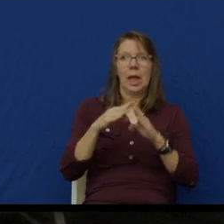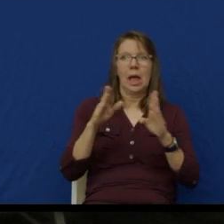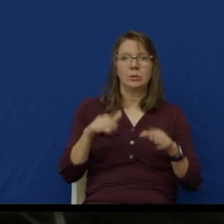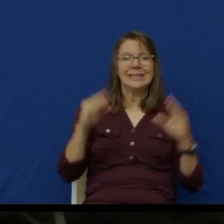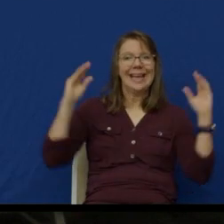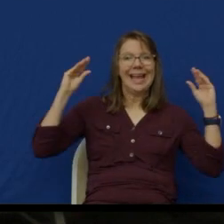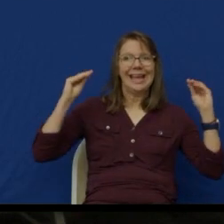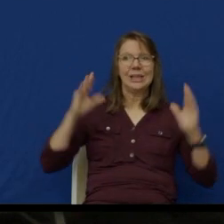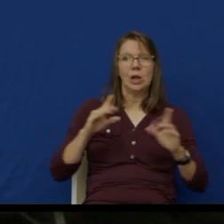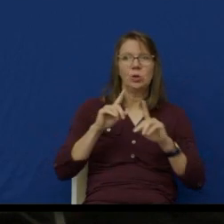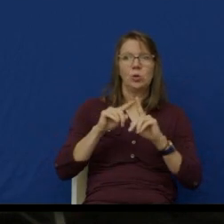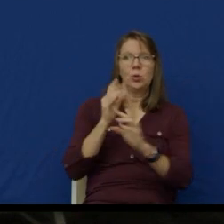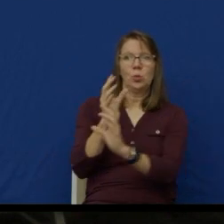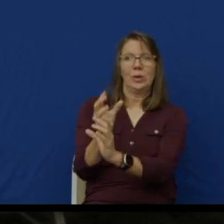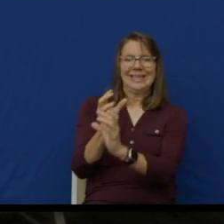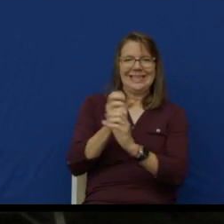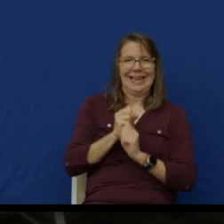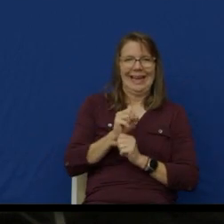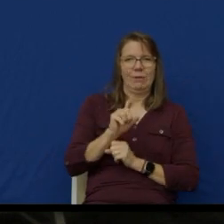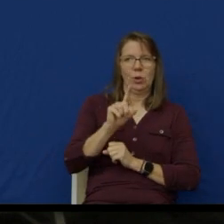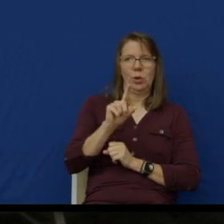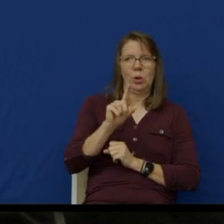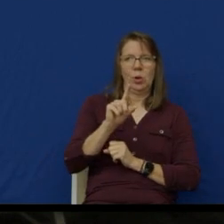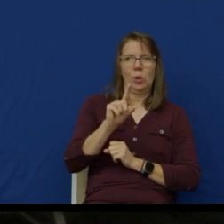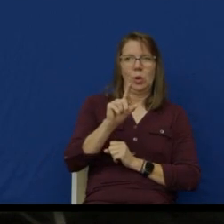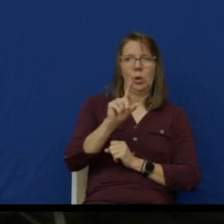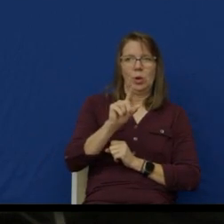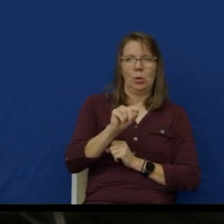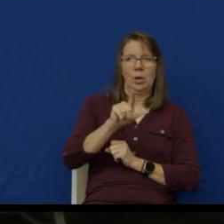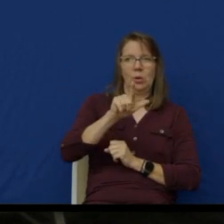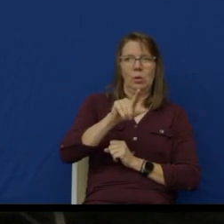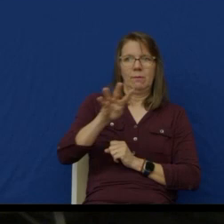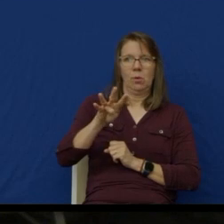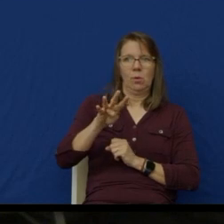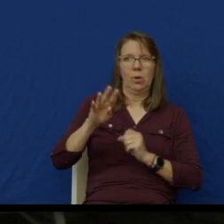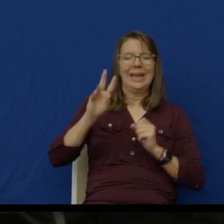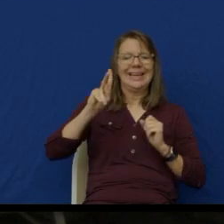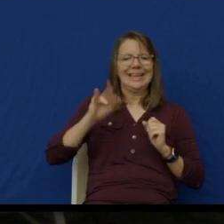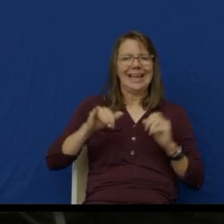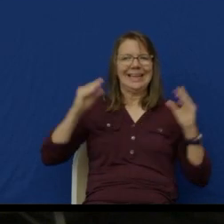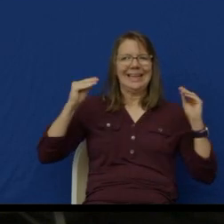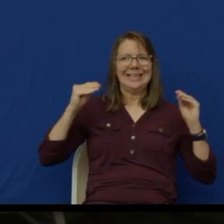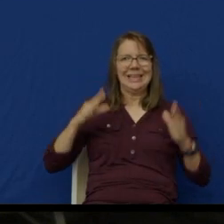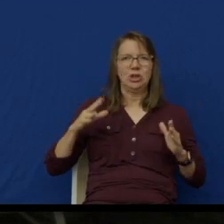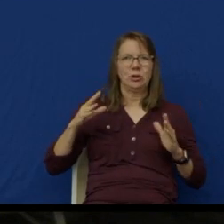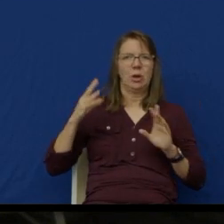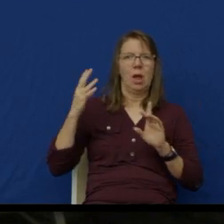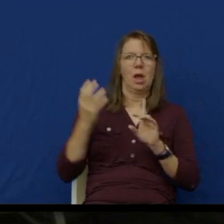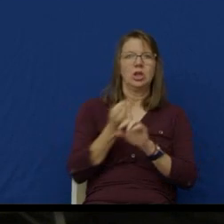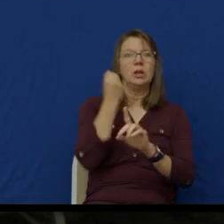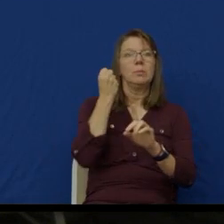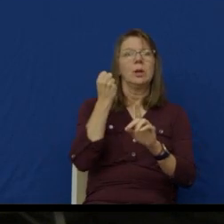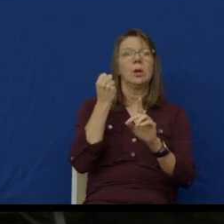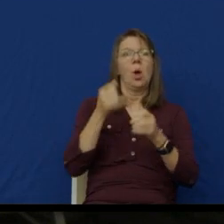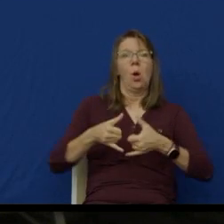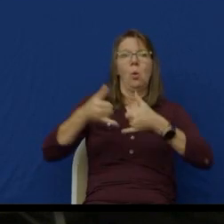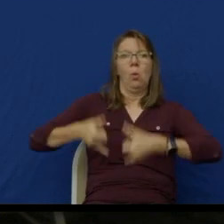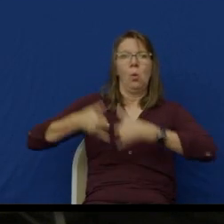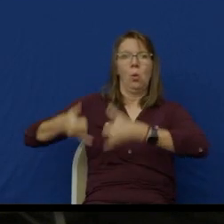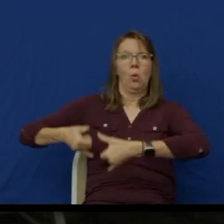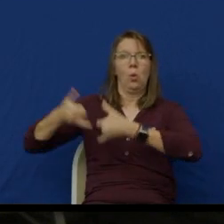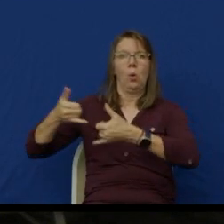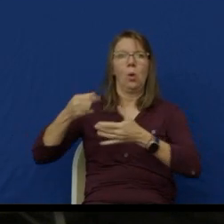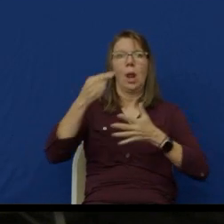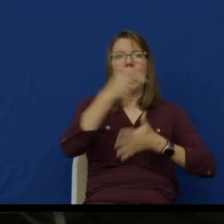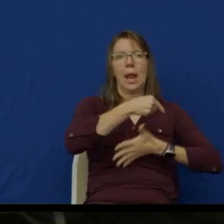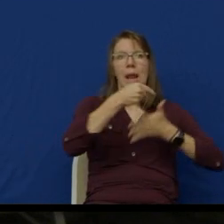as recipients of the 2024 Kentucky Teacher Achievement Awards. These teachers are now in the running for